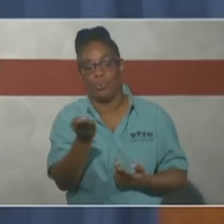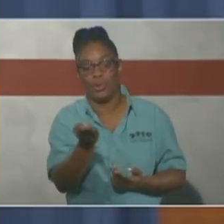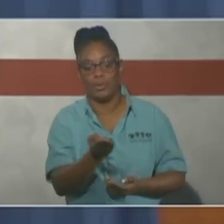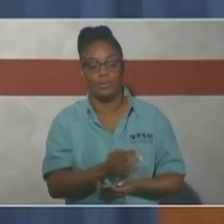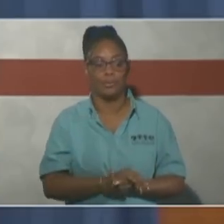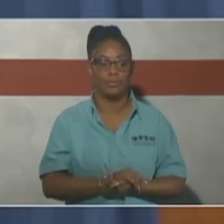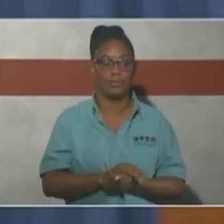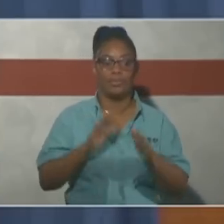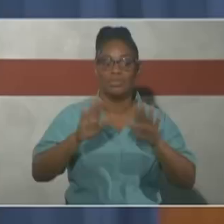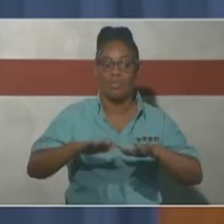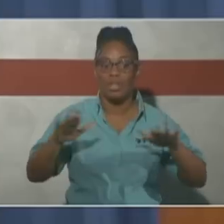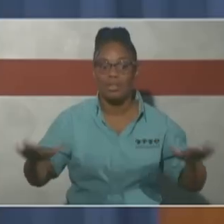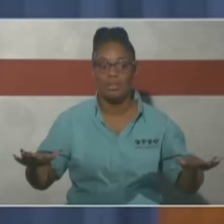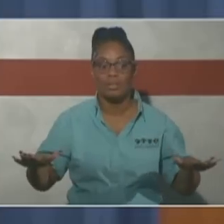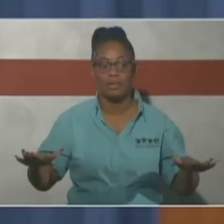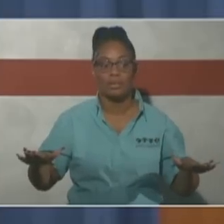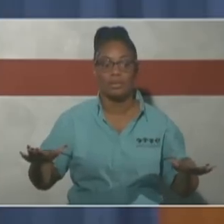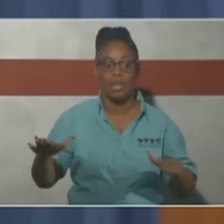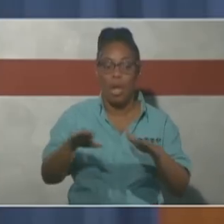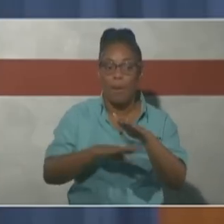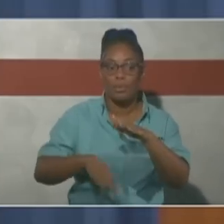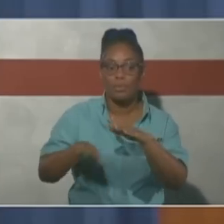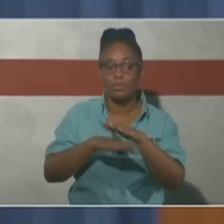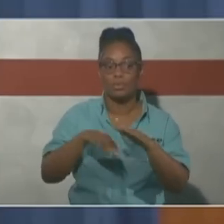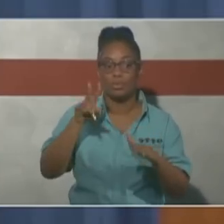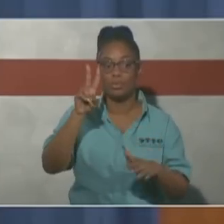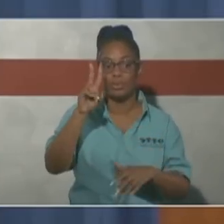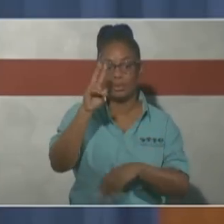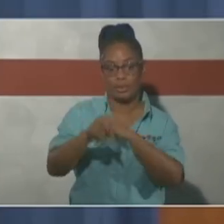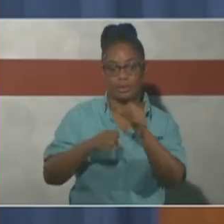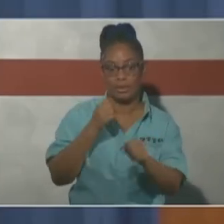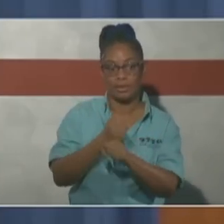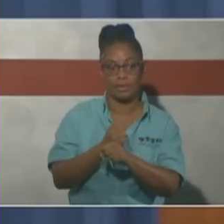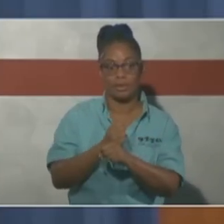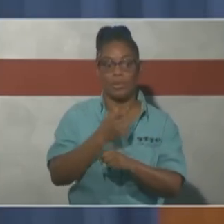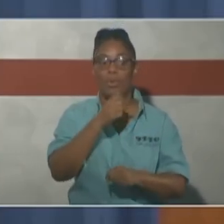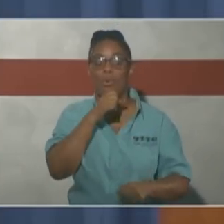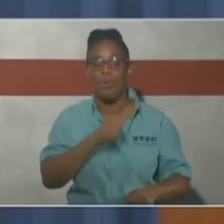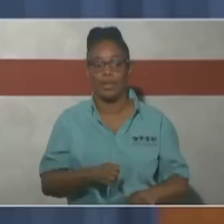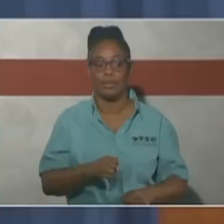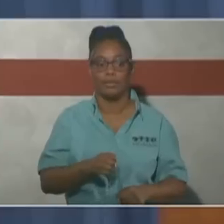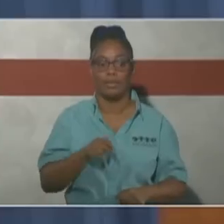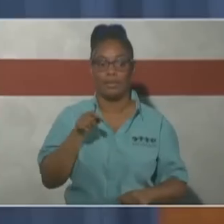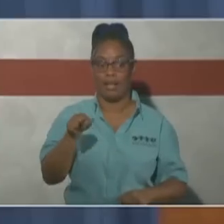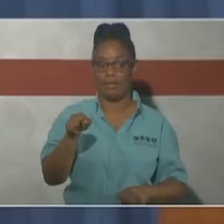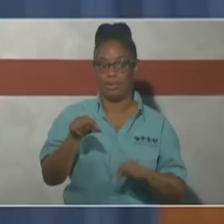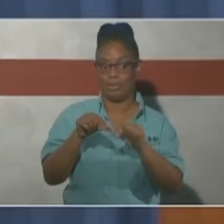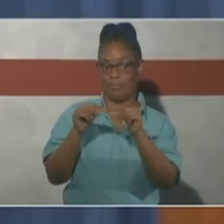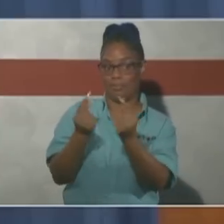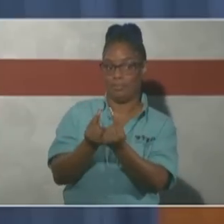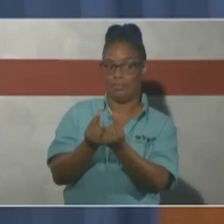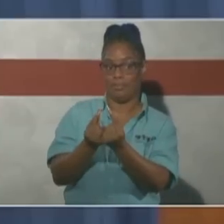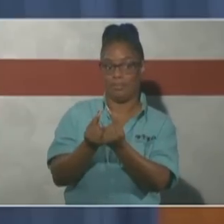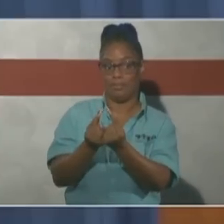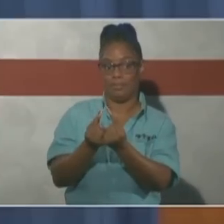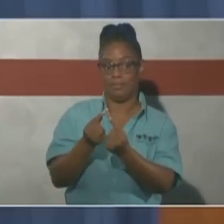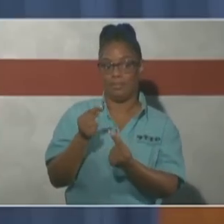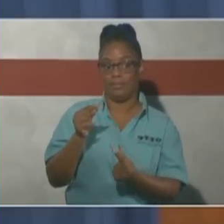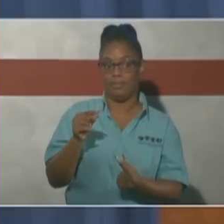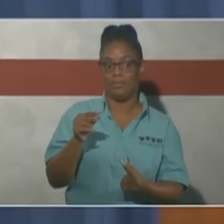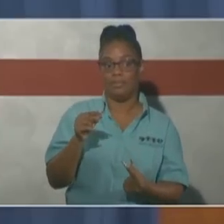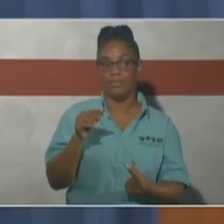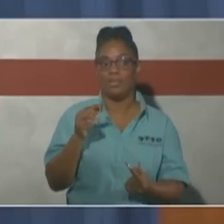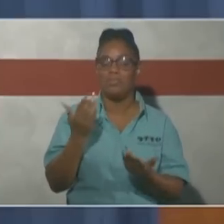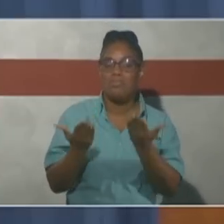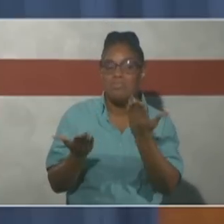illnesses. Cancer, Dr. Trotman mentioned cancer. We are seeing a lot of patients who are on chemotherapy, for example, or radiotherapy, those persons being